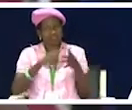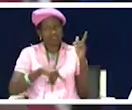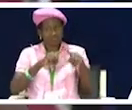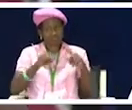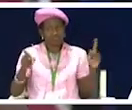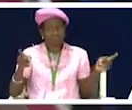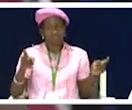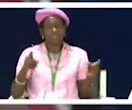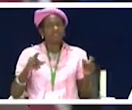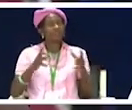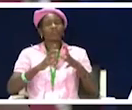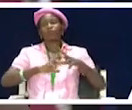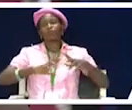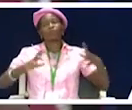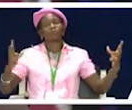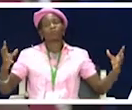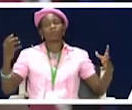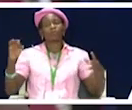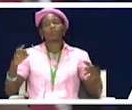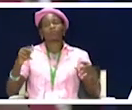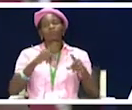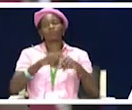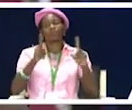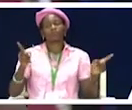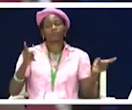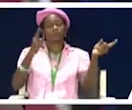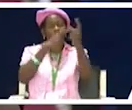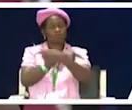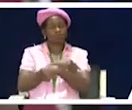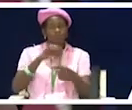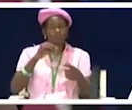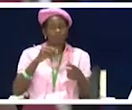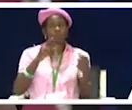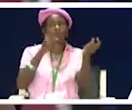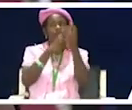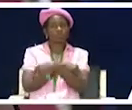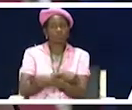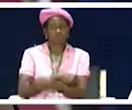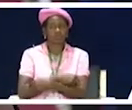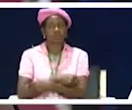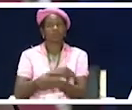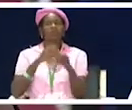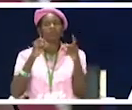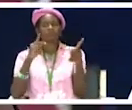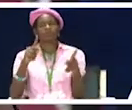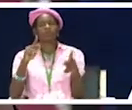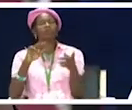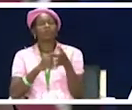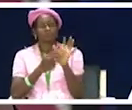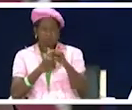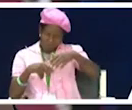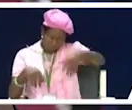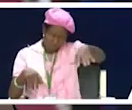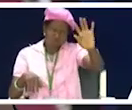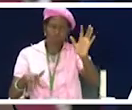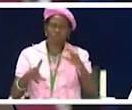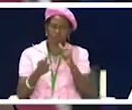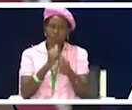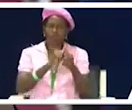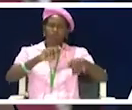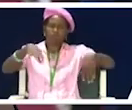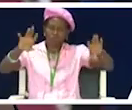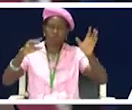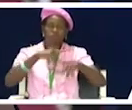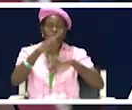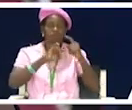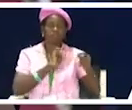A lot of difference. She said, today, in that case, go. When I have the money, I